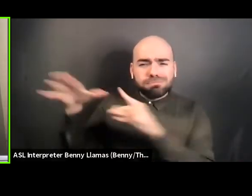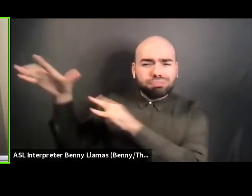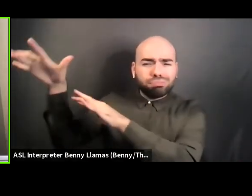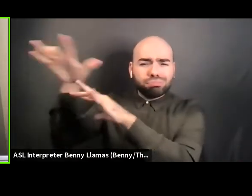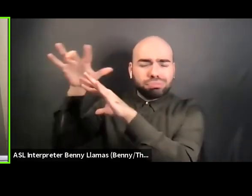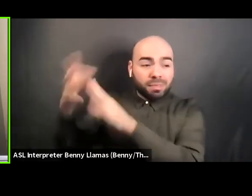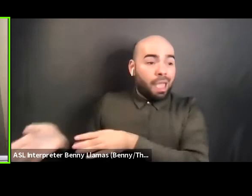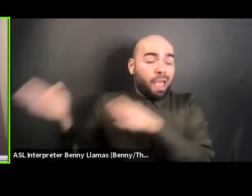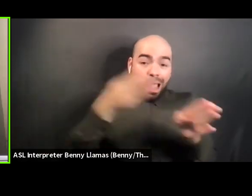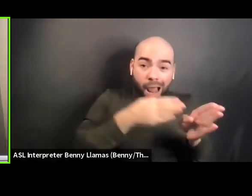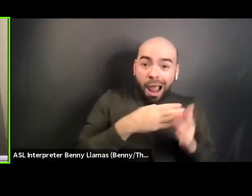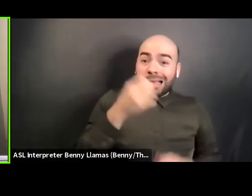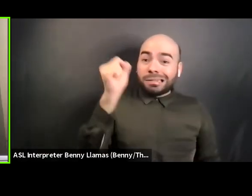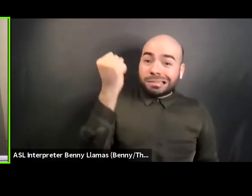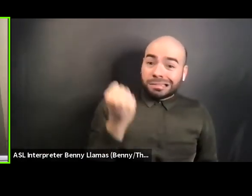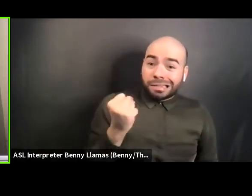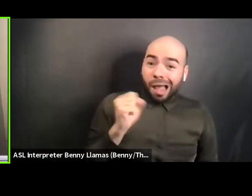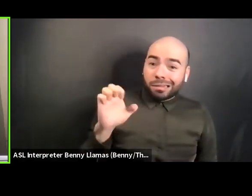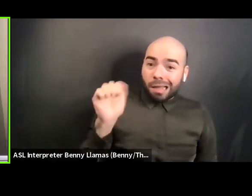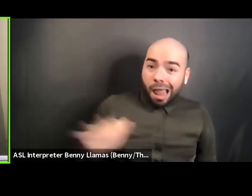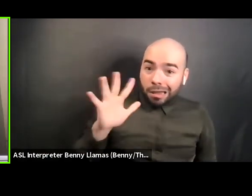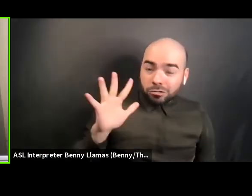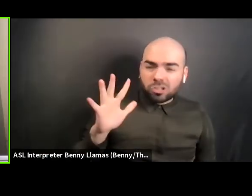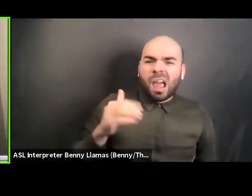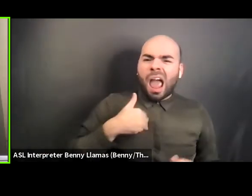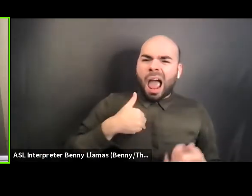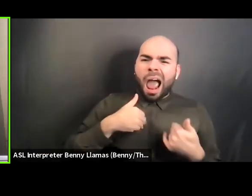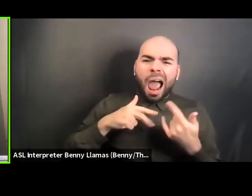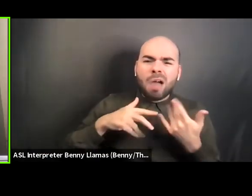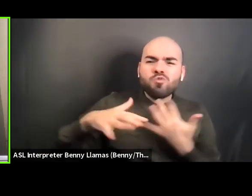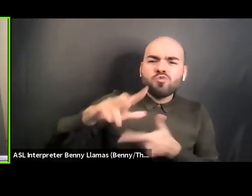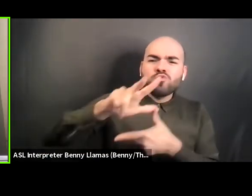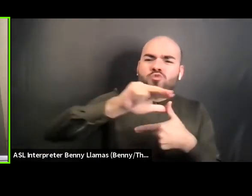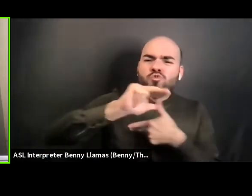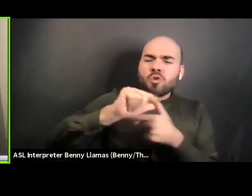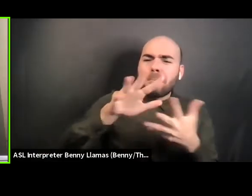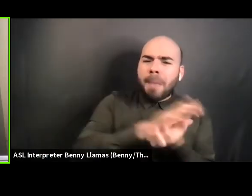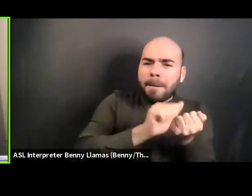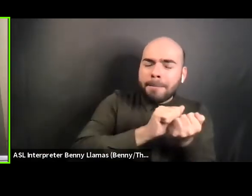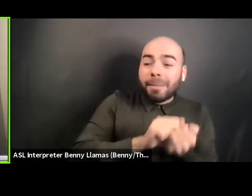area in Southeast Asia, Nargis, passed through Myanmar, killing